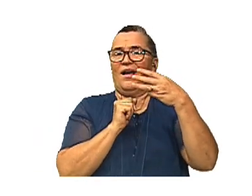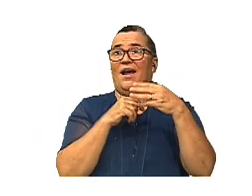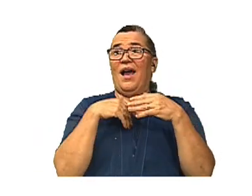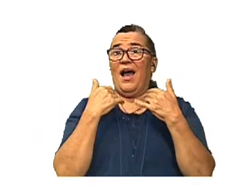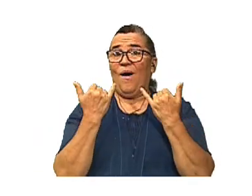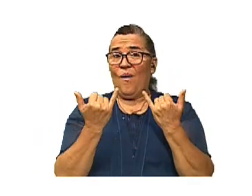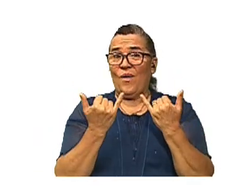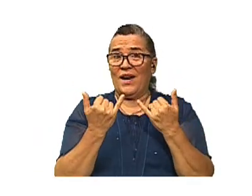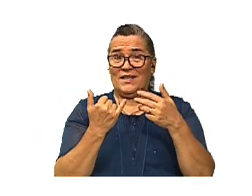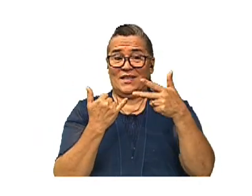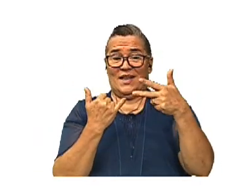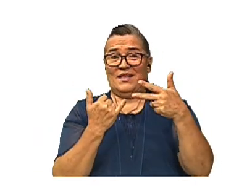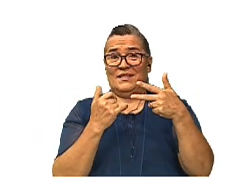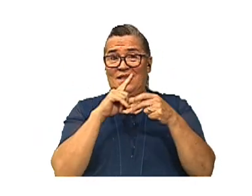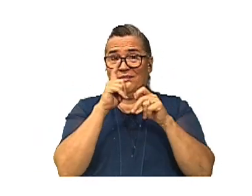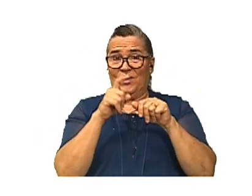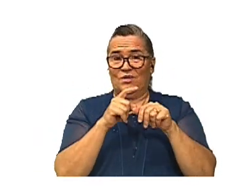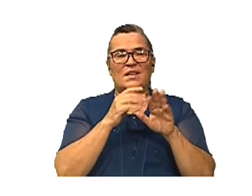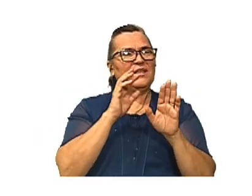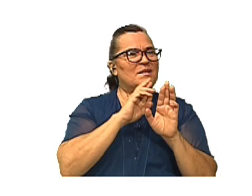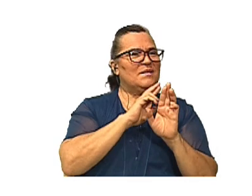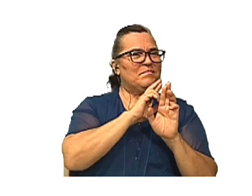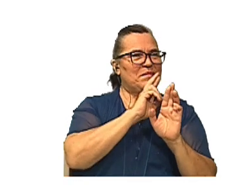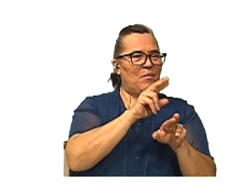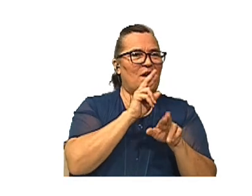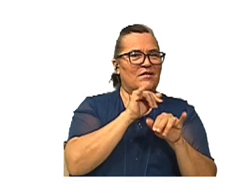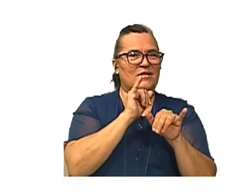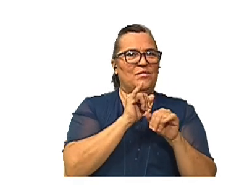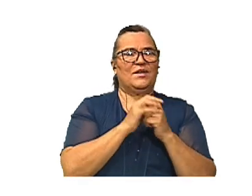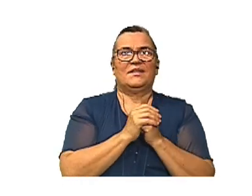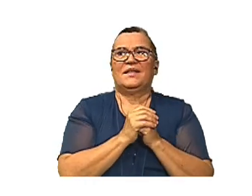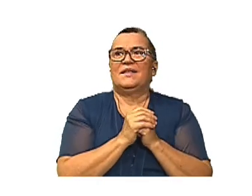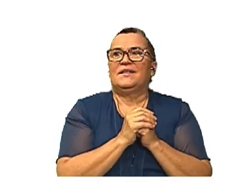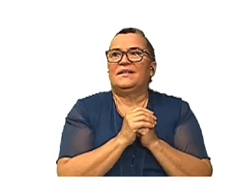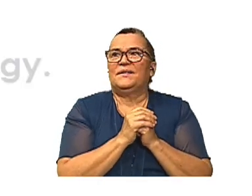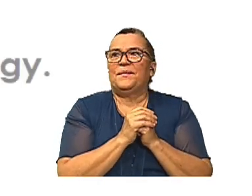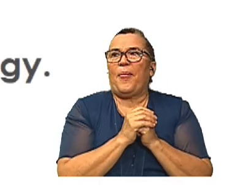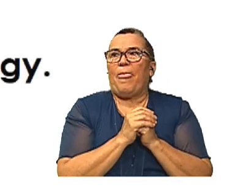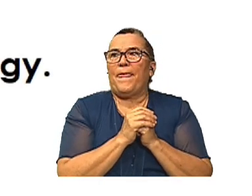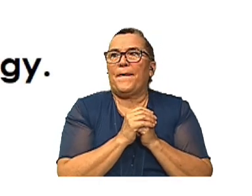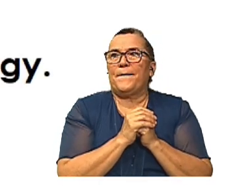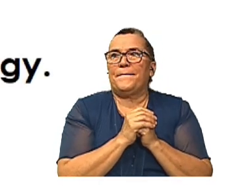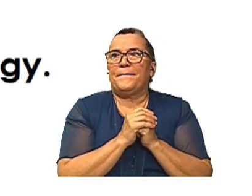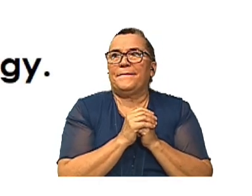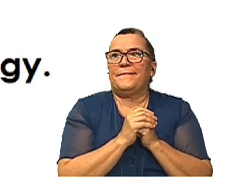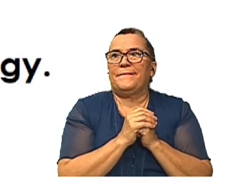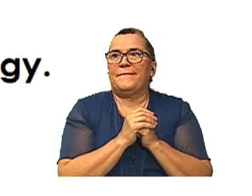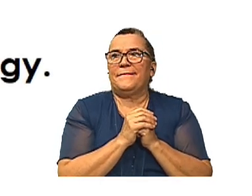the questions, let's go to the answers.